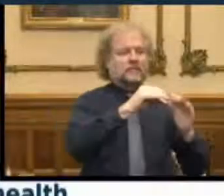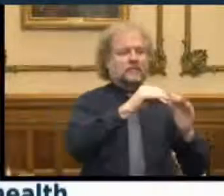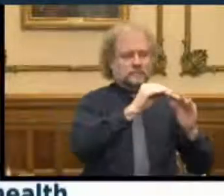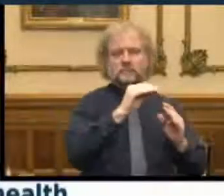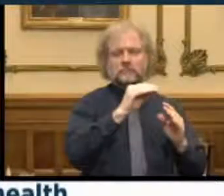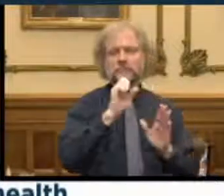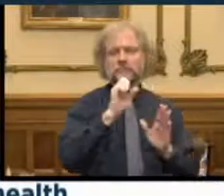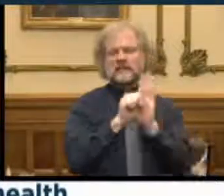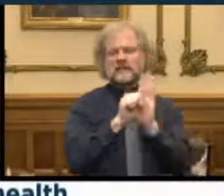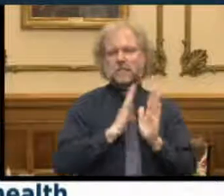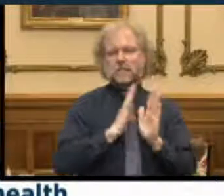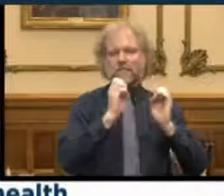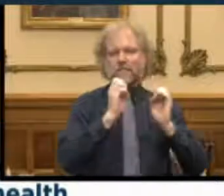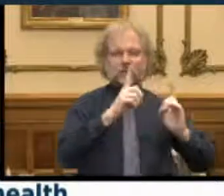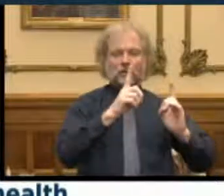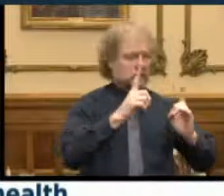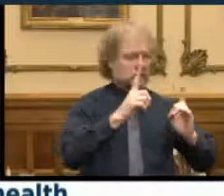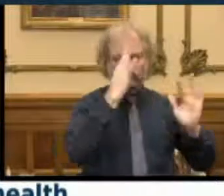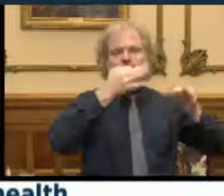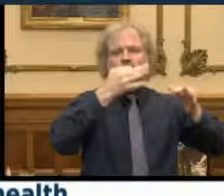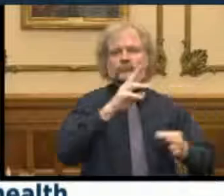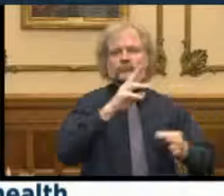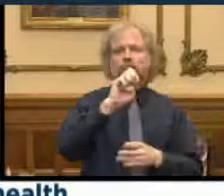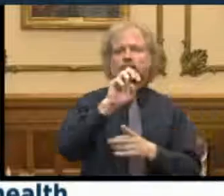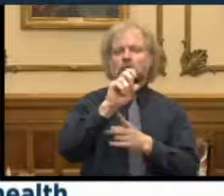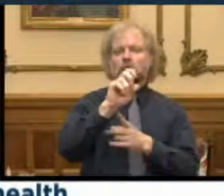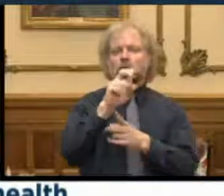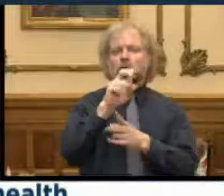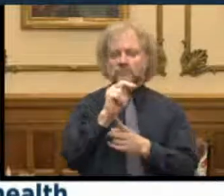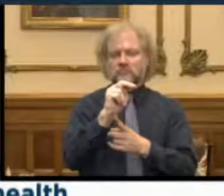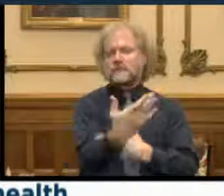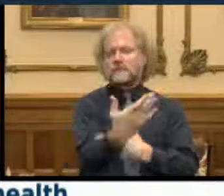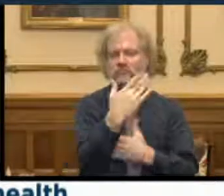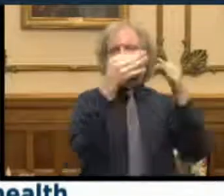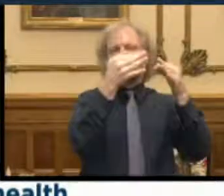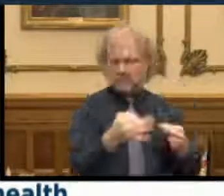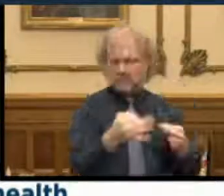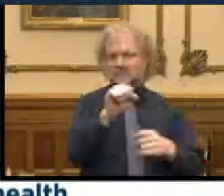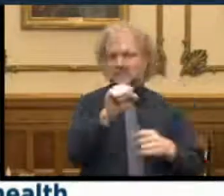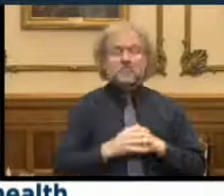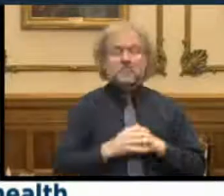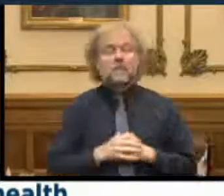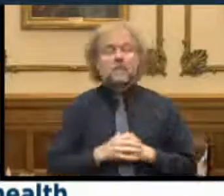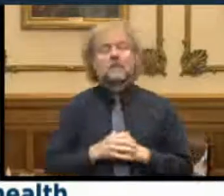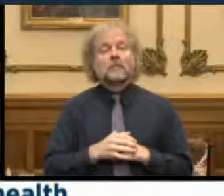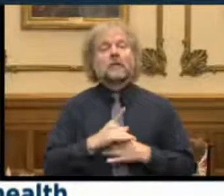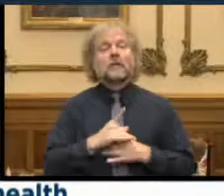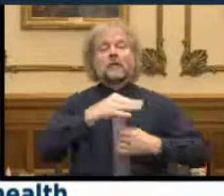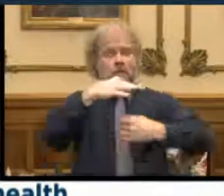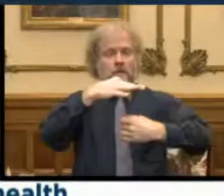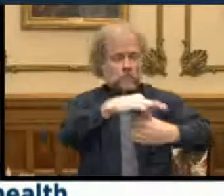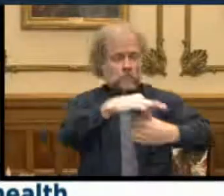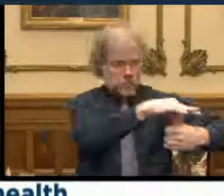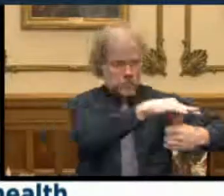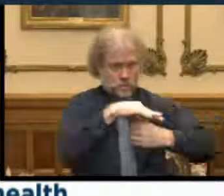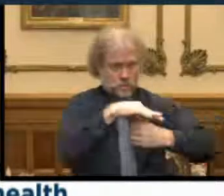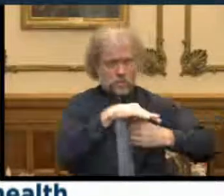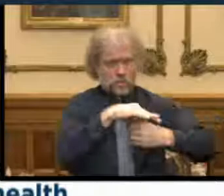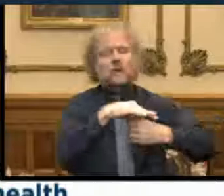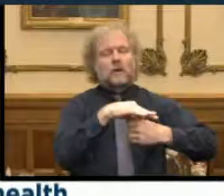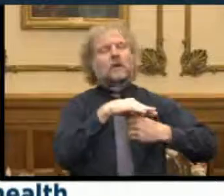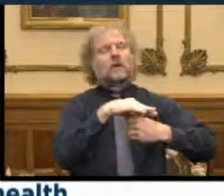Board of Education reached, again, earlier this morning. A vote was taken, and the